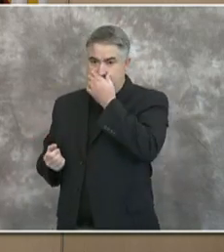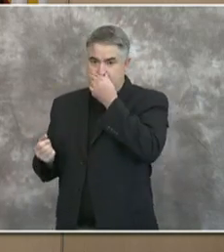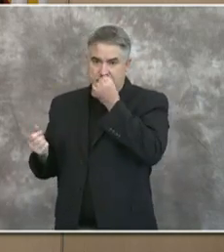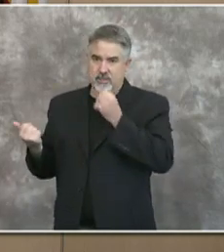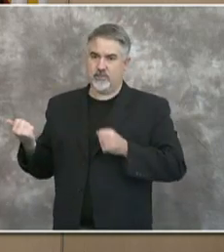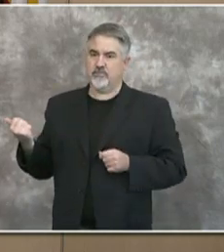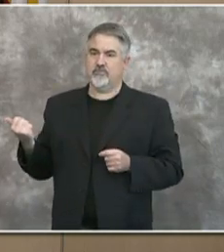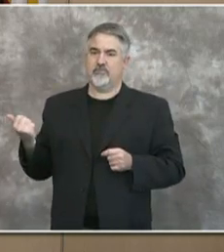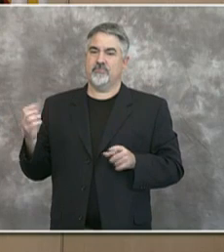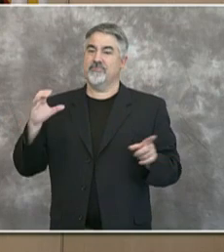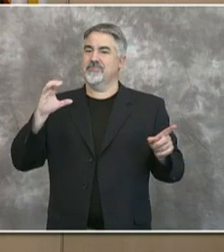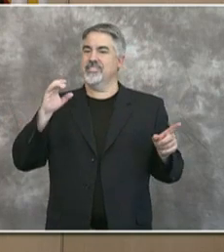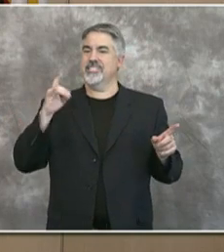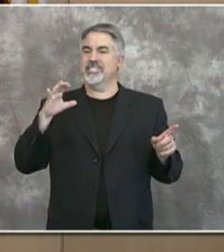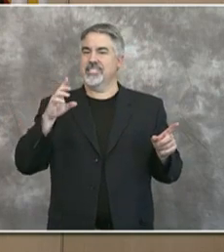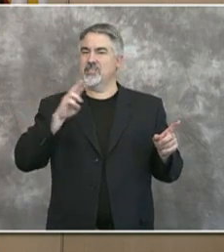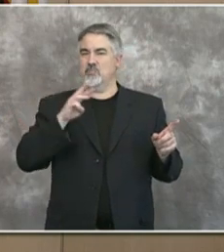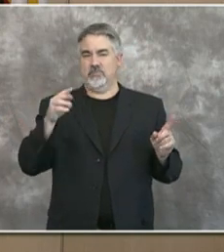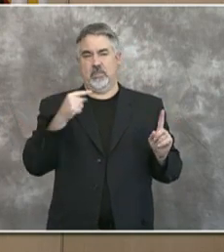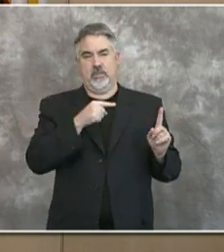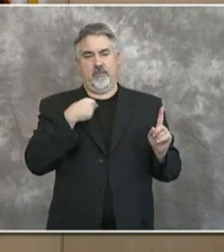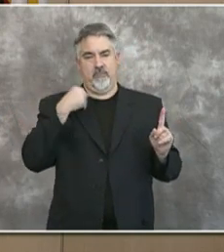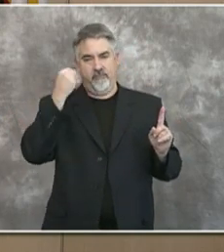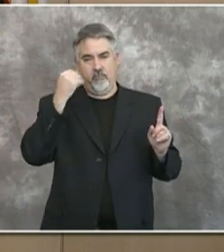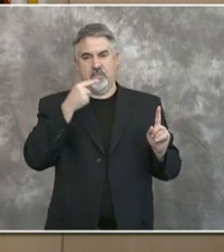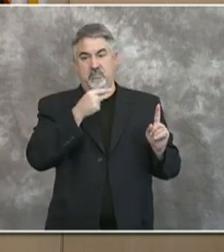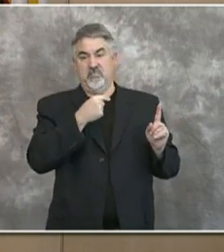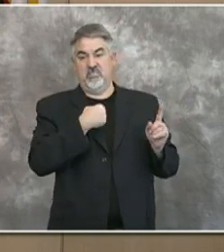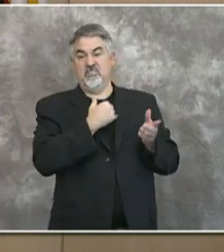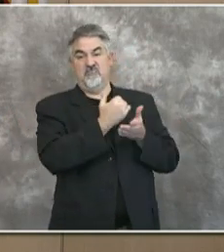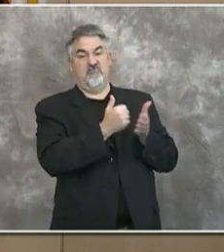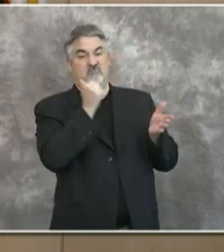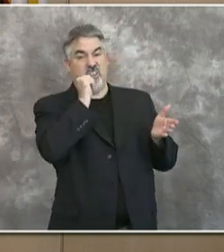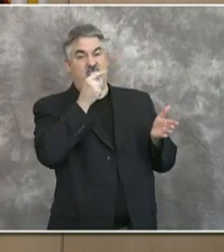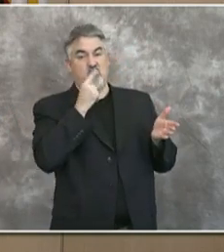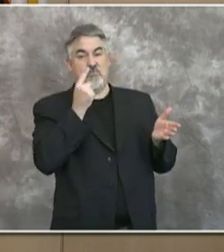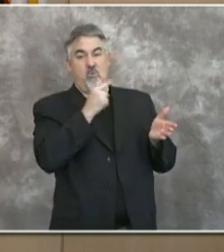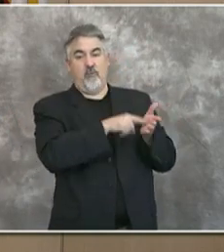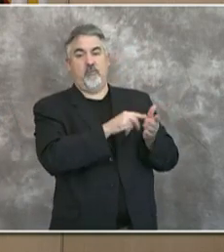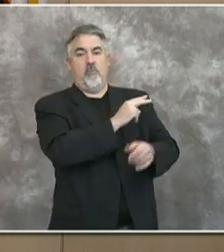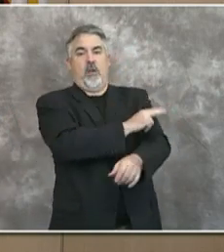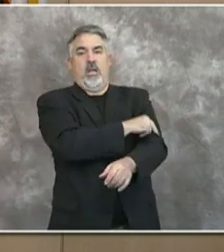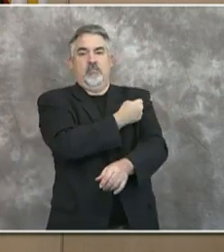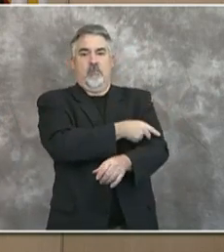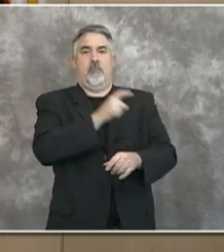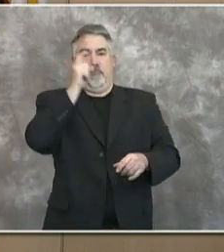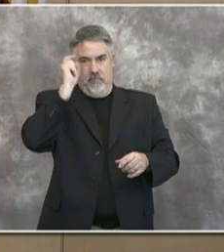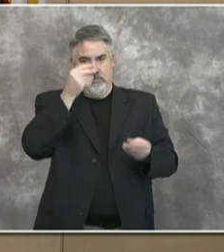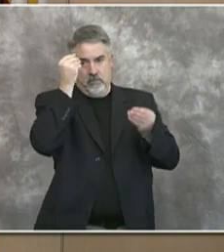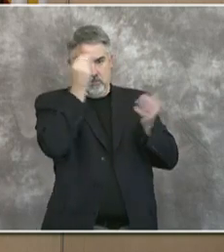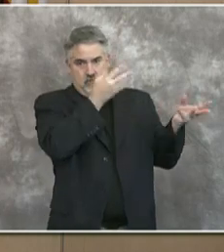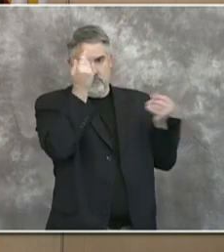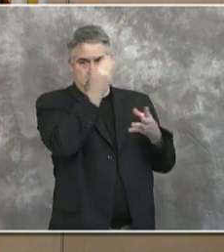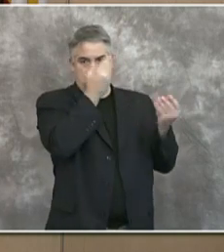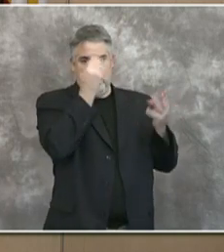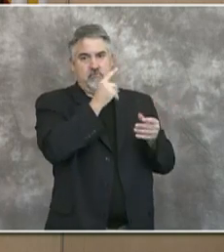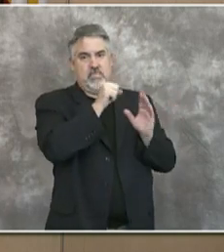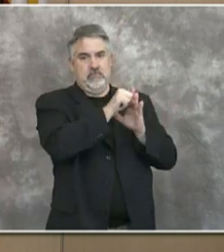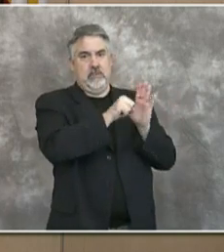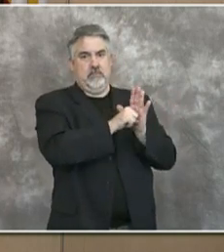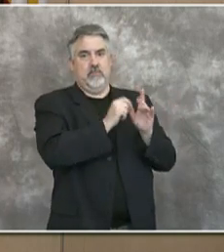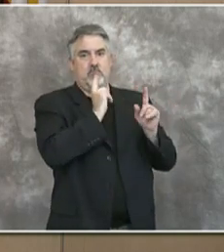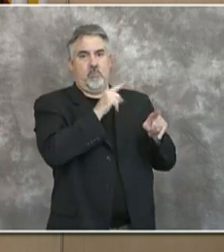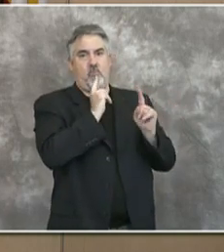and it lists daily because the hospitals have to report daily to the state. So that information is